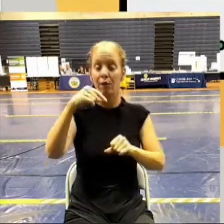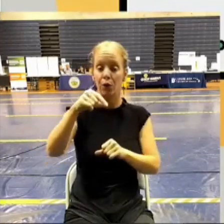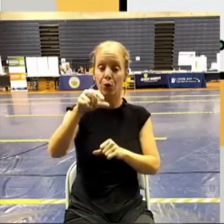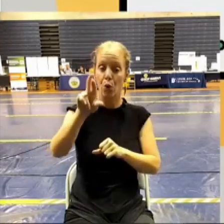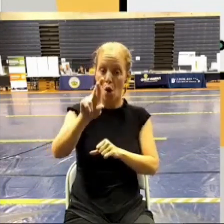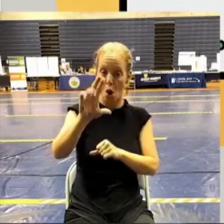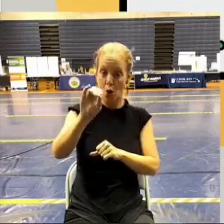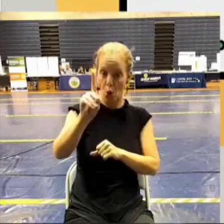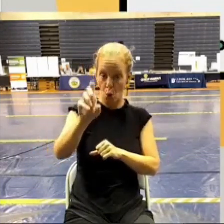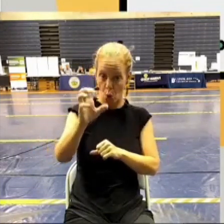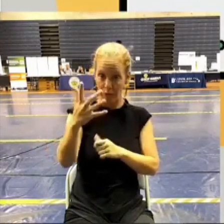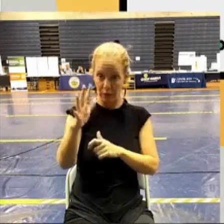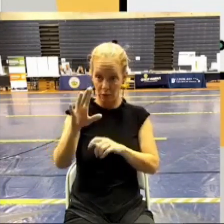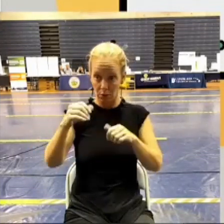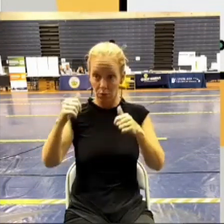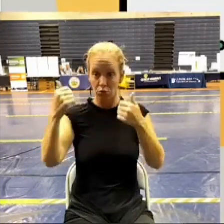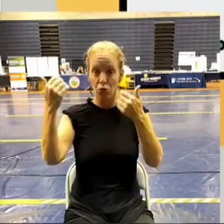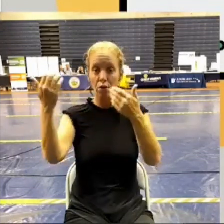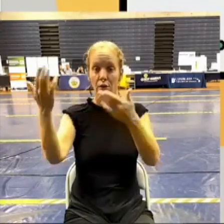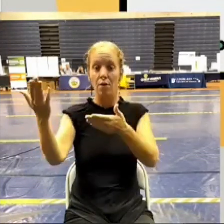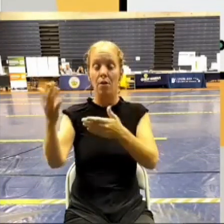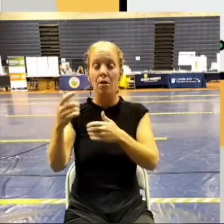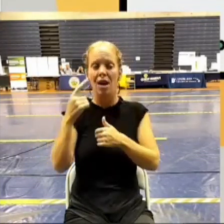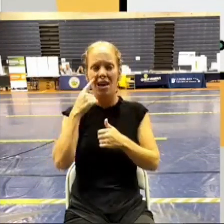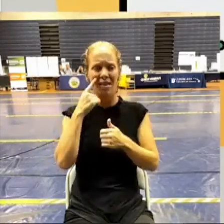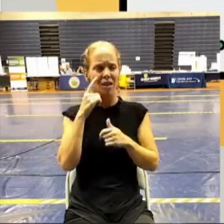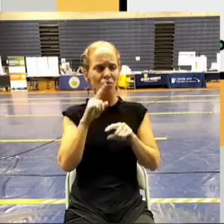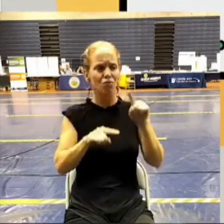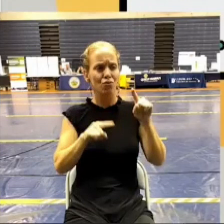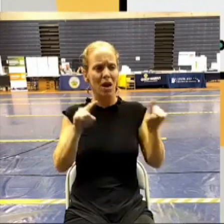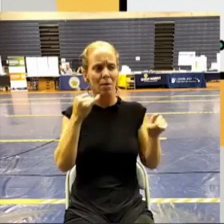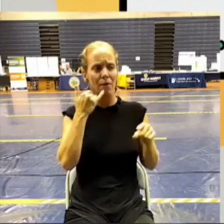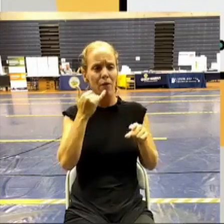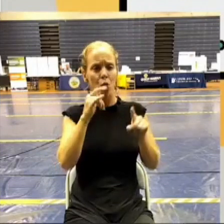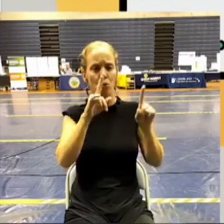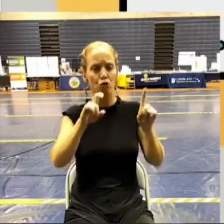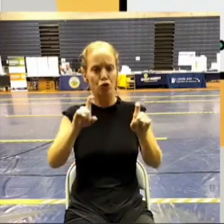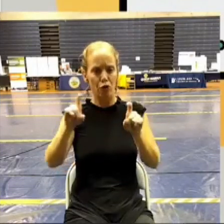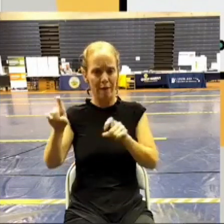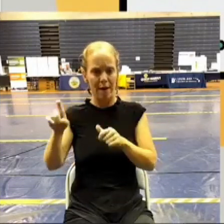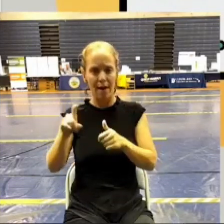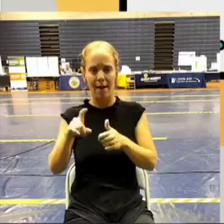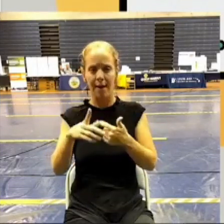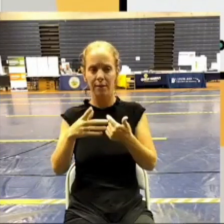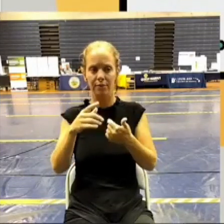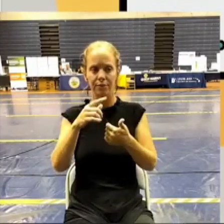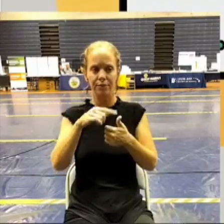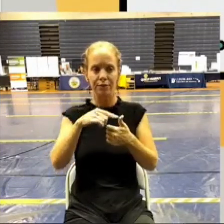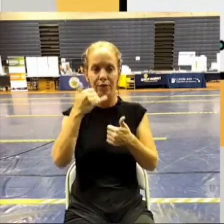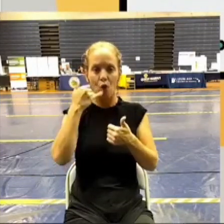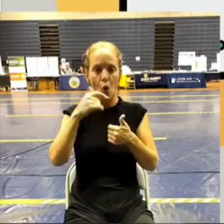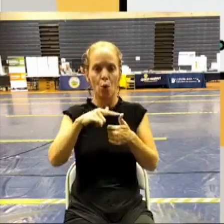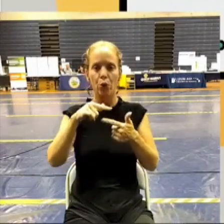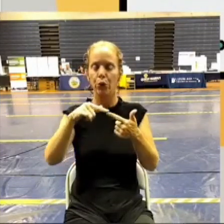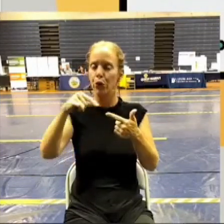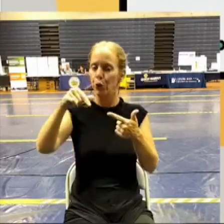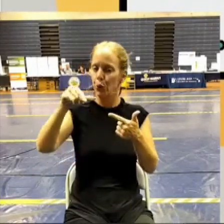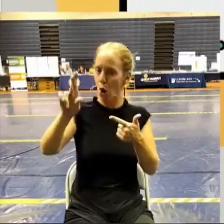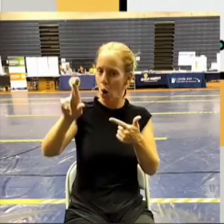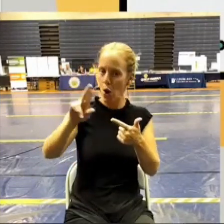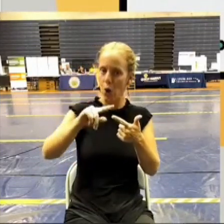provided. You also can take, we have a random phone survey selection. You can get